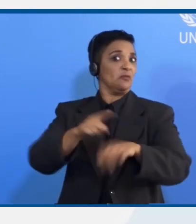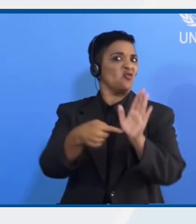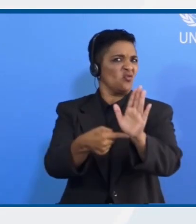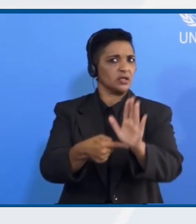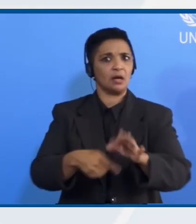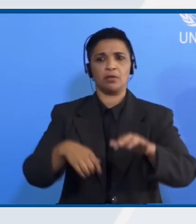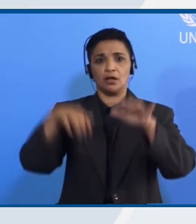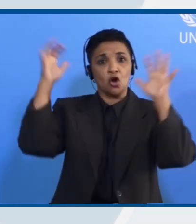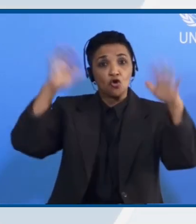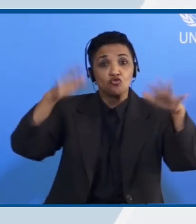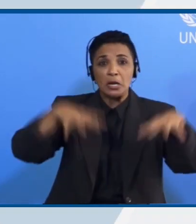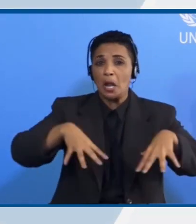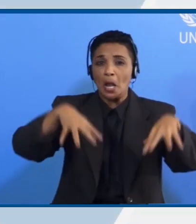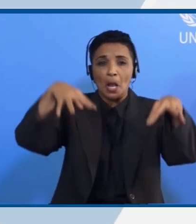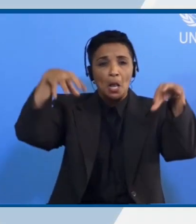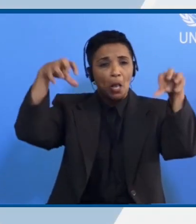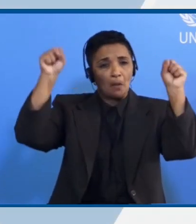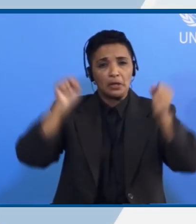the women to do the